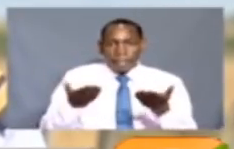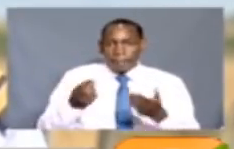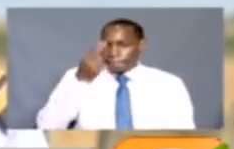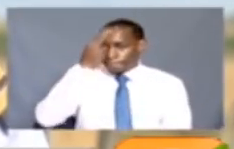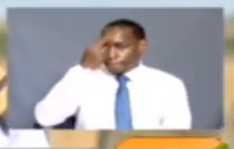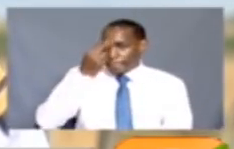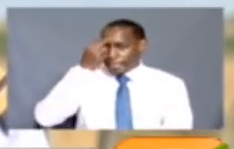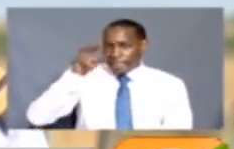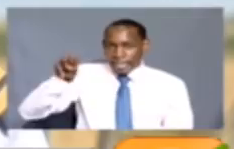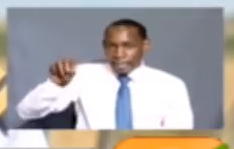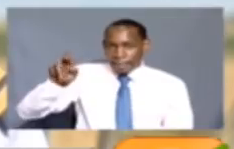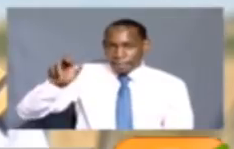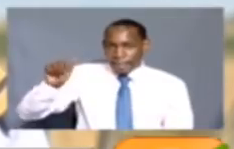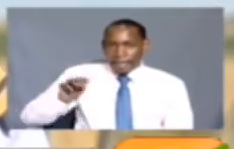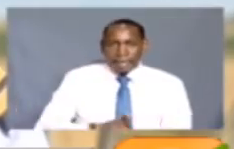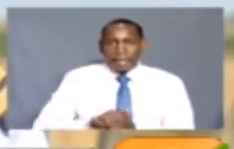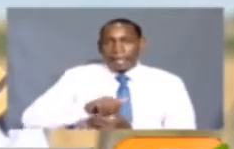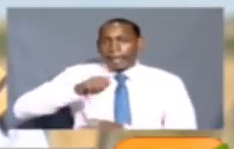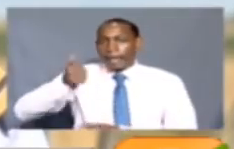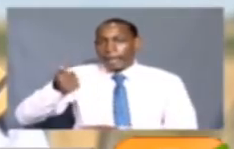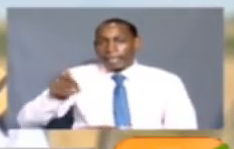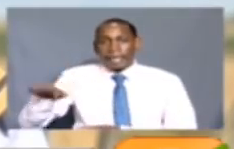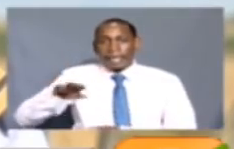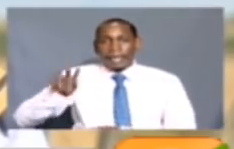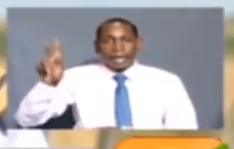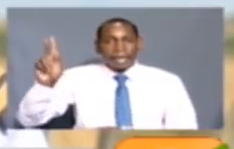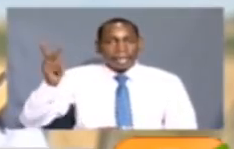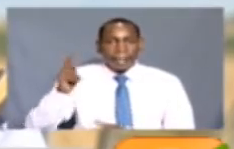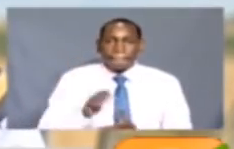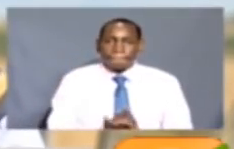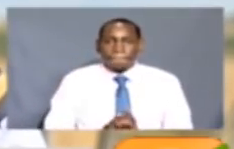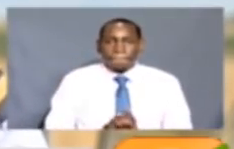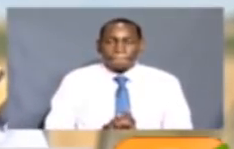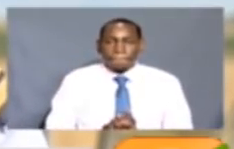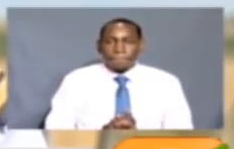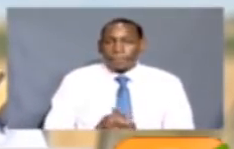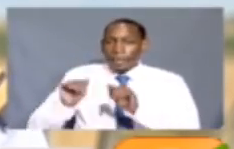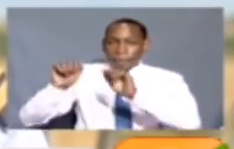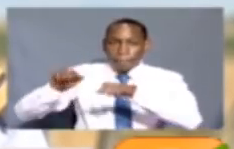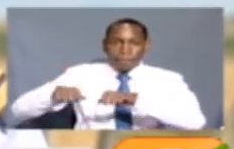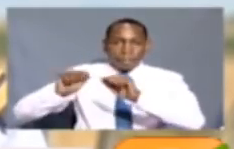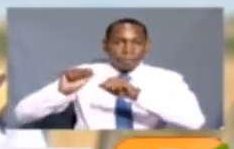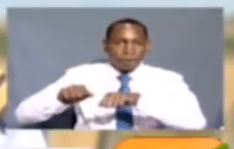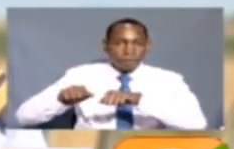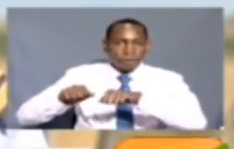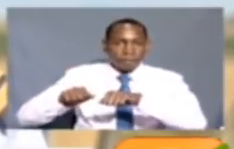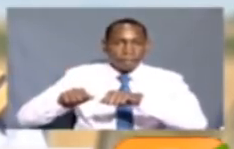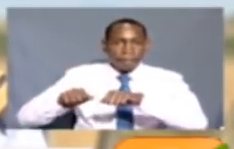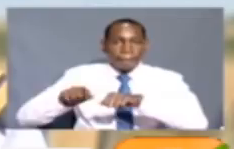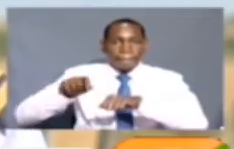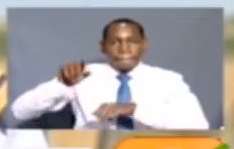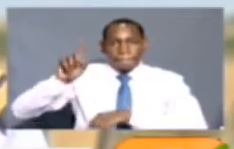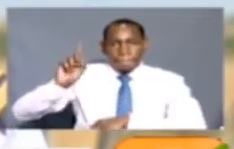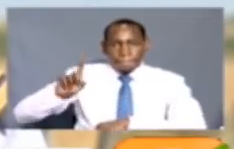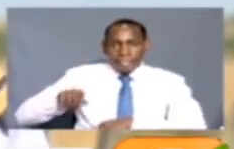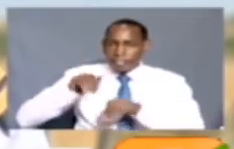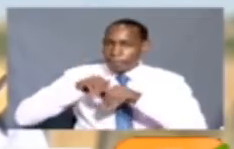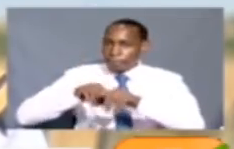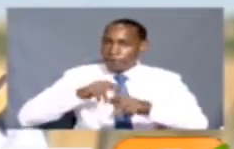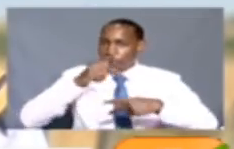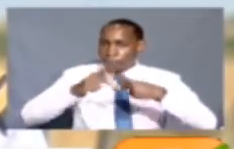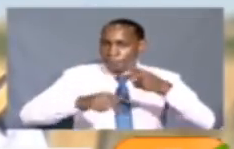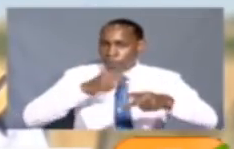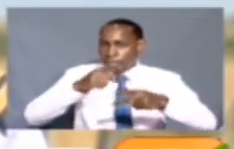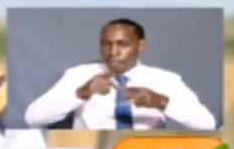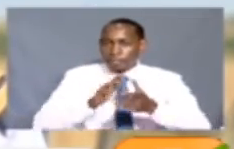Mara. Everywhere else in Kenya, it is possible, and you would have to go through the process